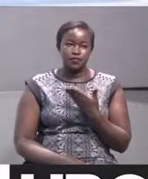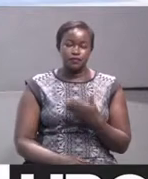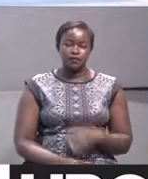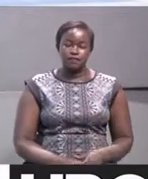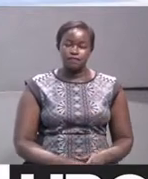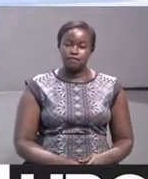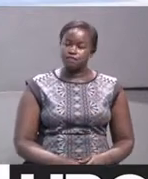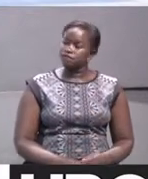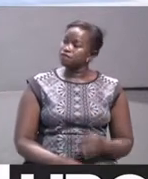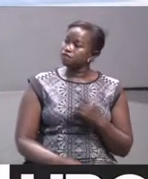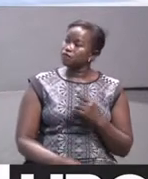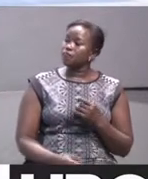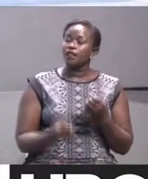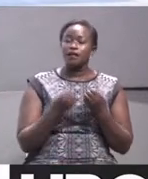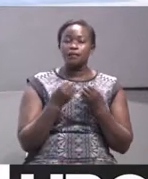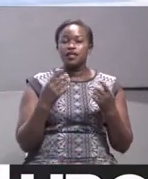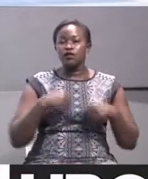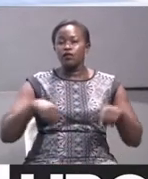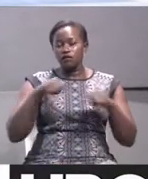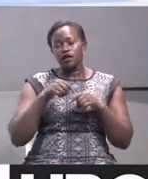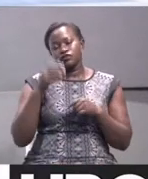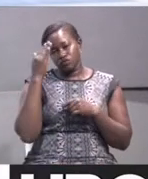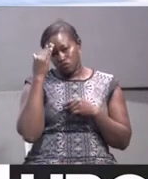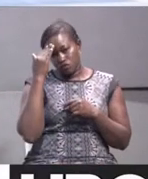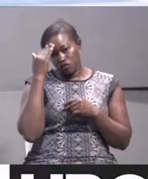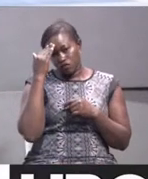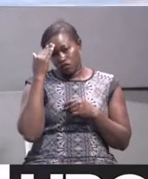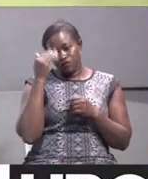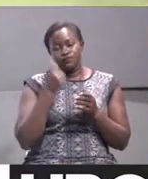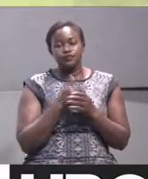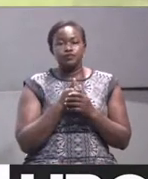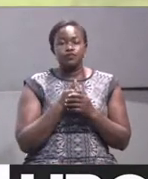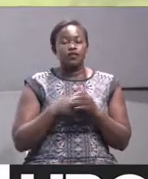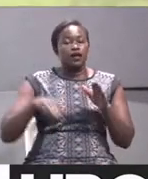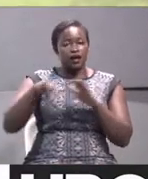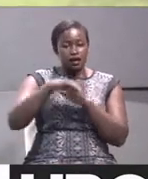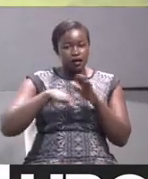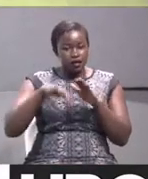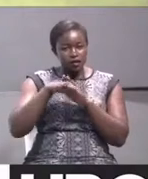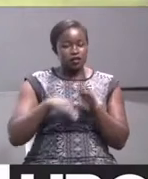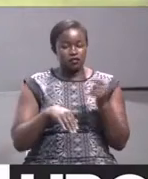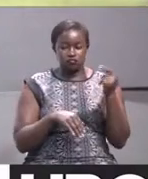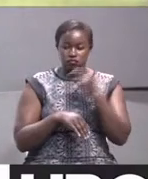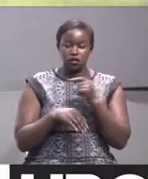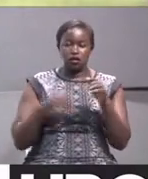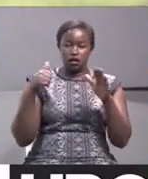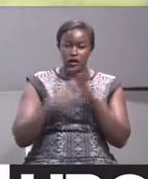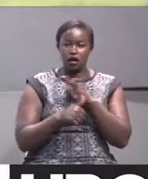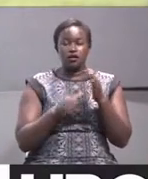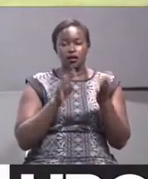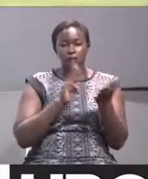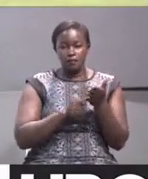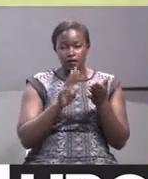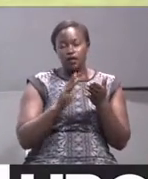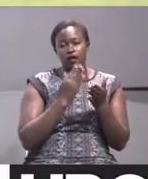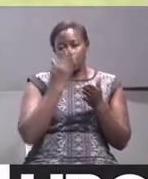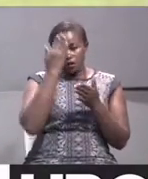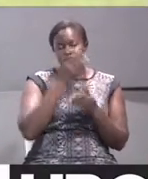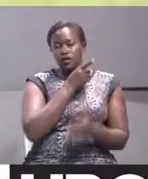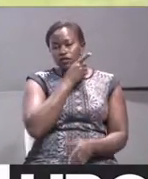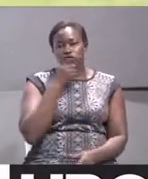Most of us know that this area falls under Masaka Ankore dry